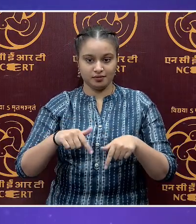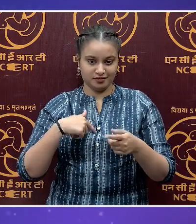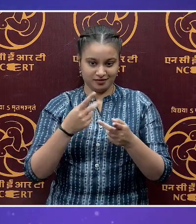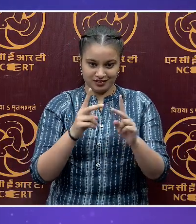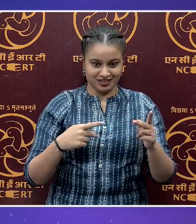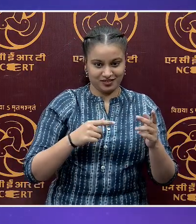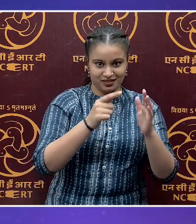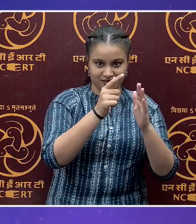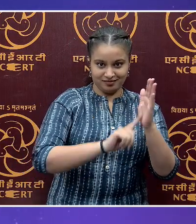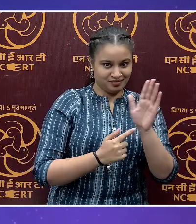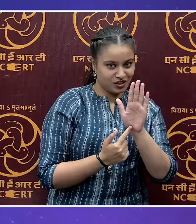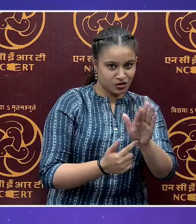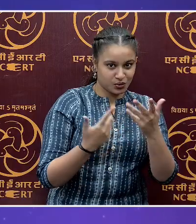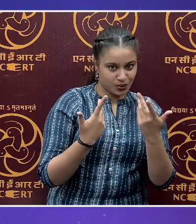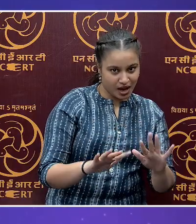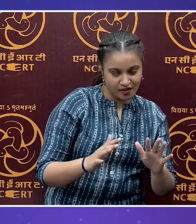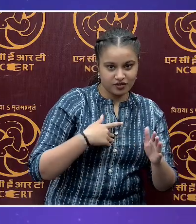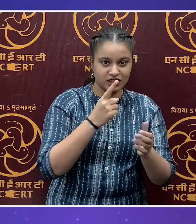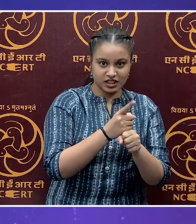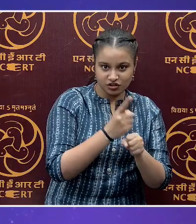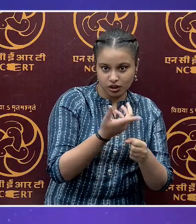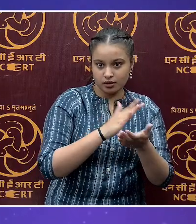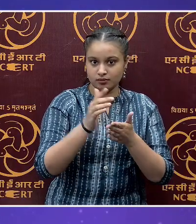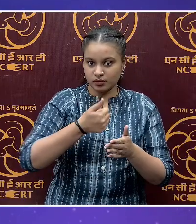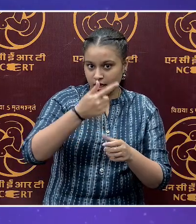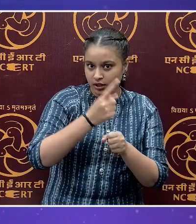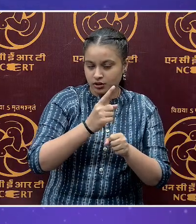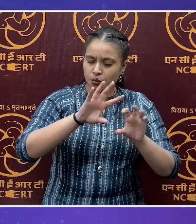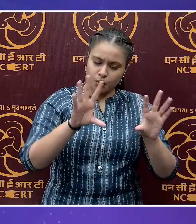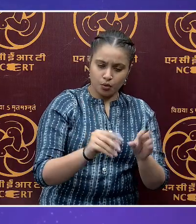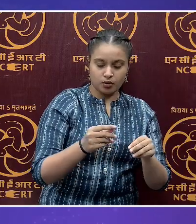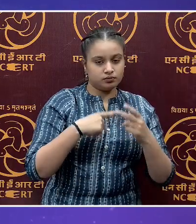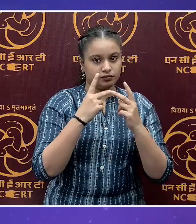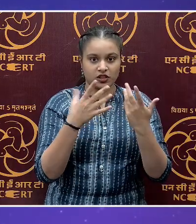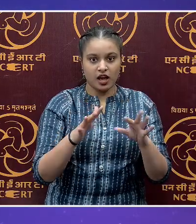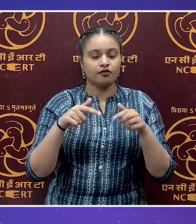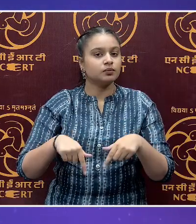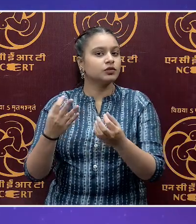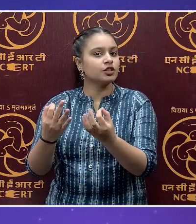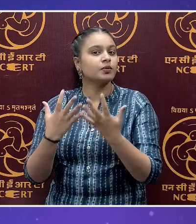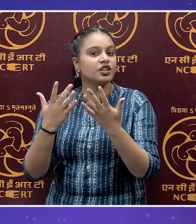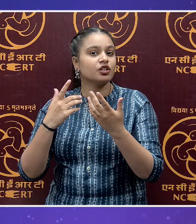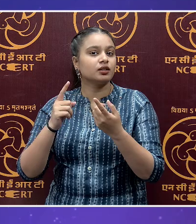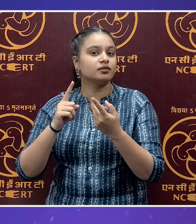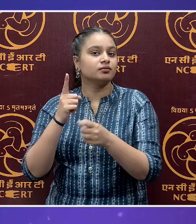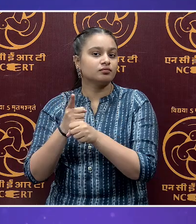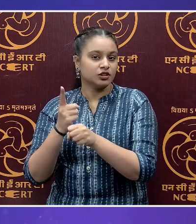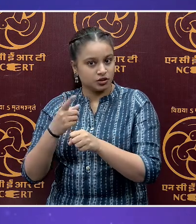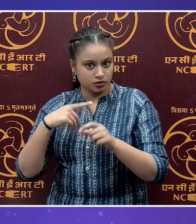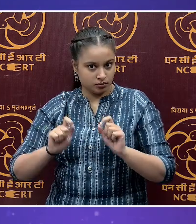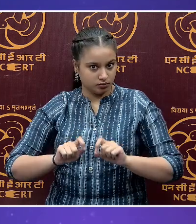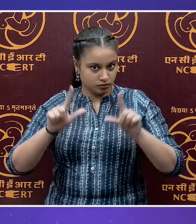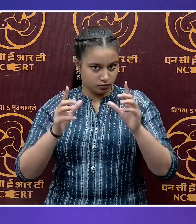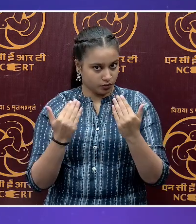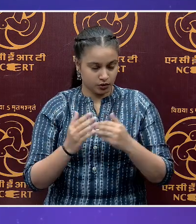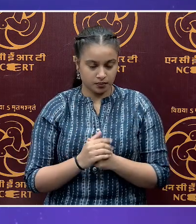for headmaster login, teacher login, but we also have one more category here, special educator. Special educator, ma'am. So, Yes. can we have the demonstration for the same as well? Sure. So I